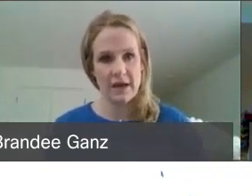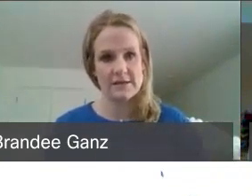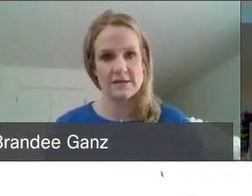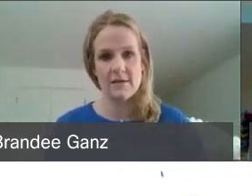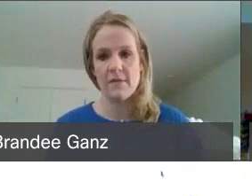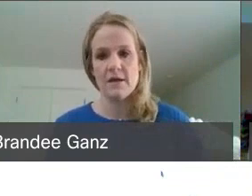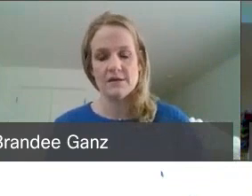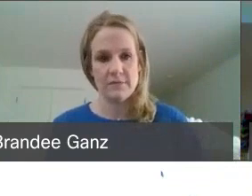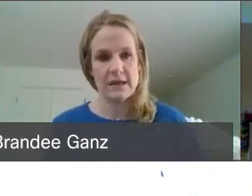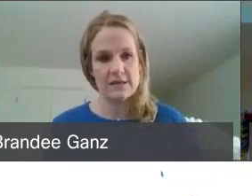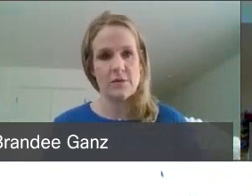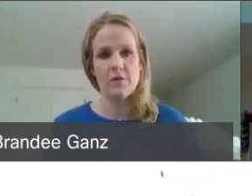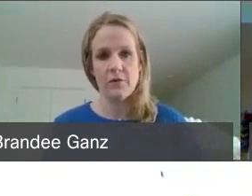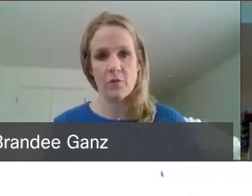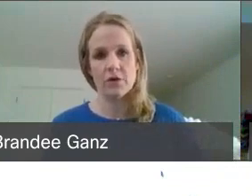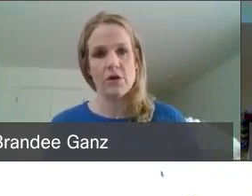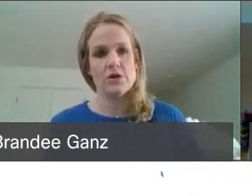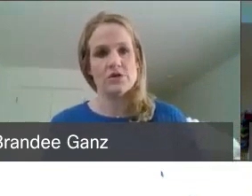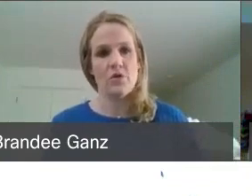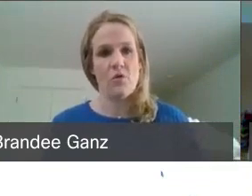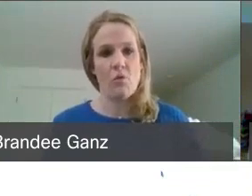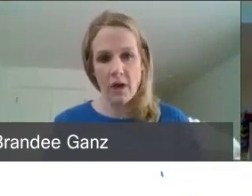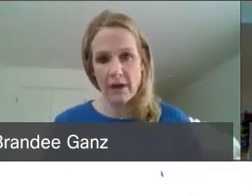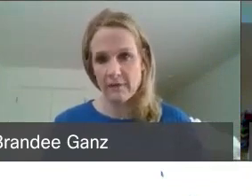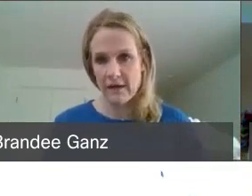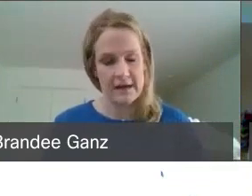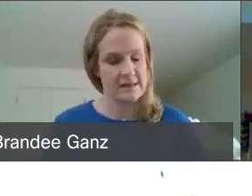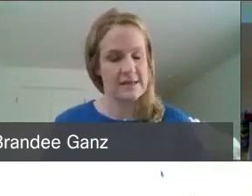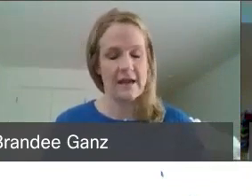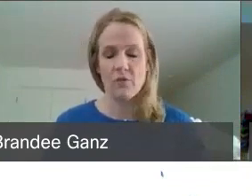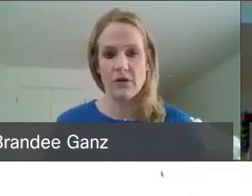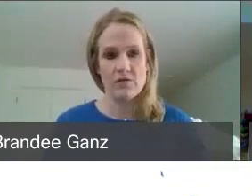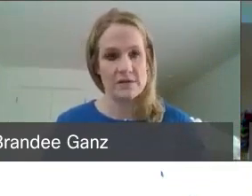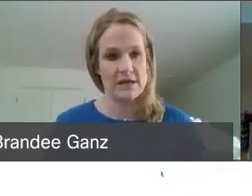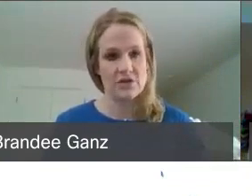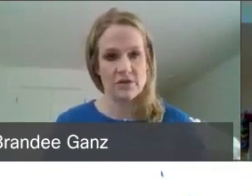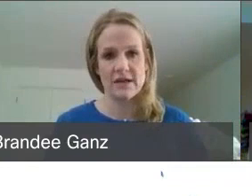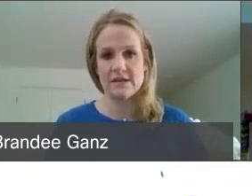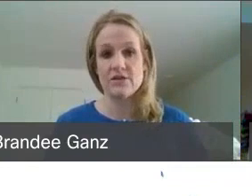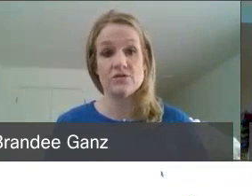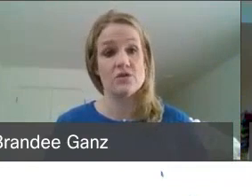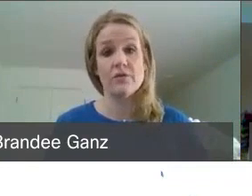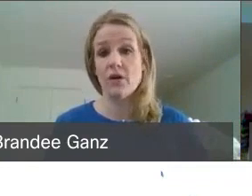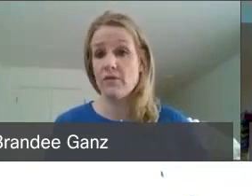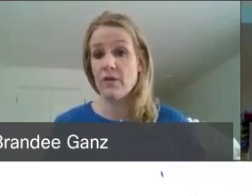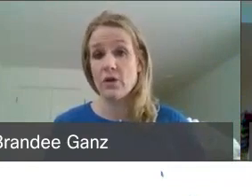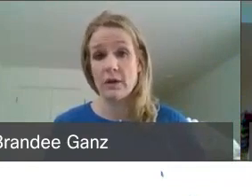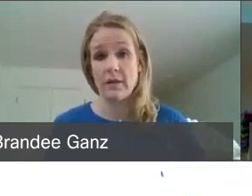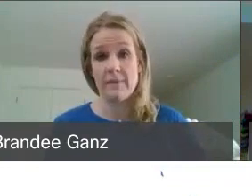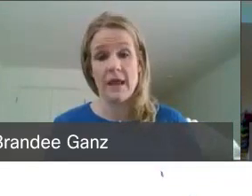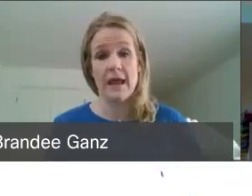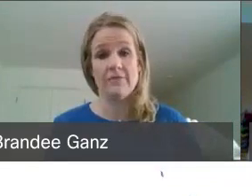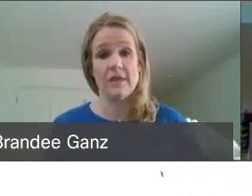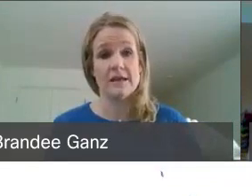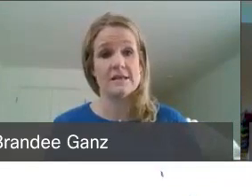going to impact some things as we move forward. So one, as everyone knows, the industry continues to evolve very